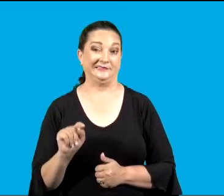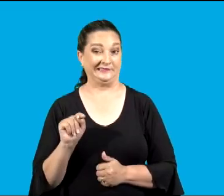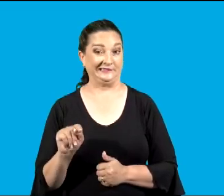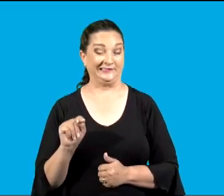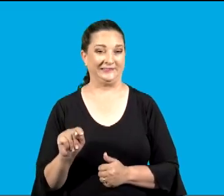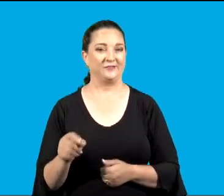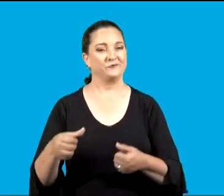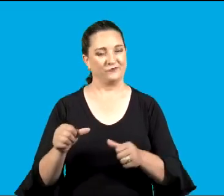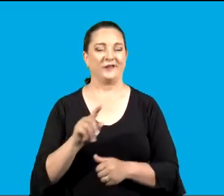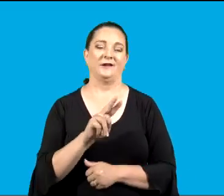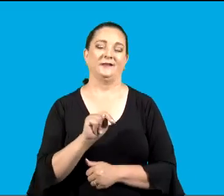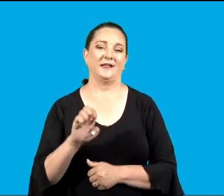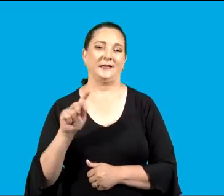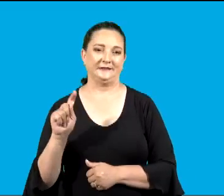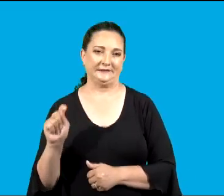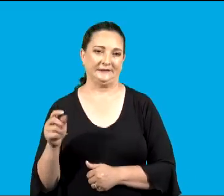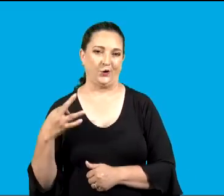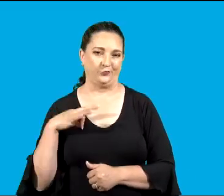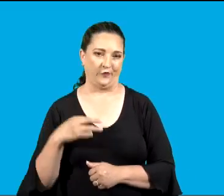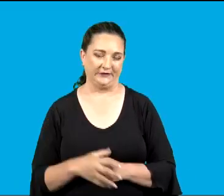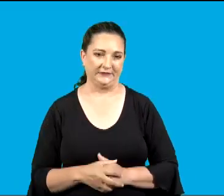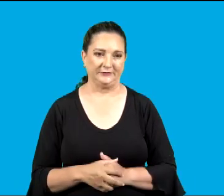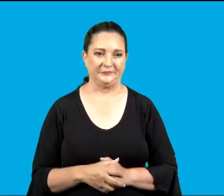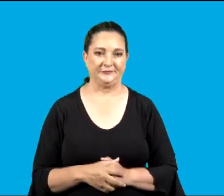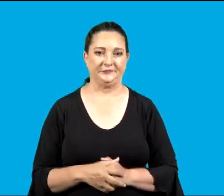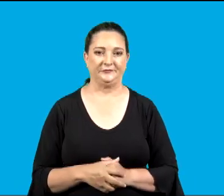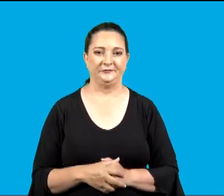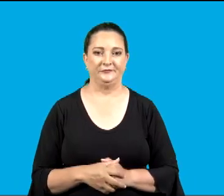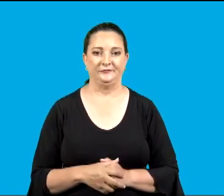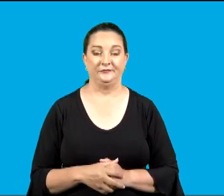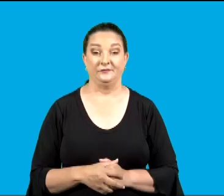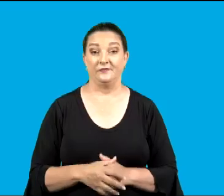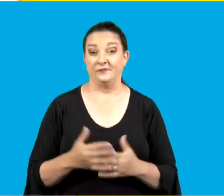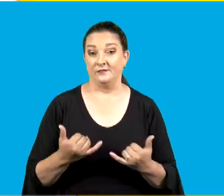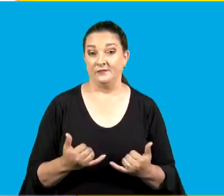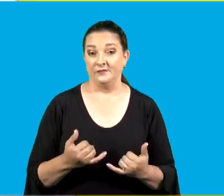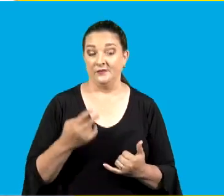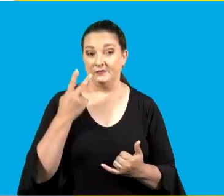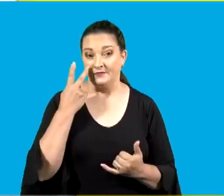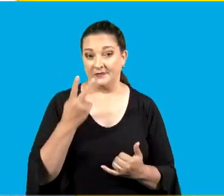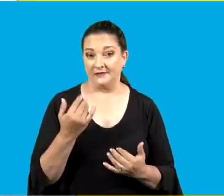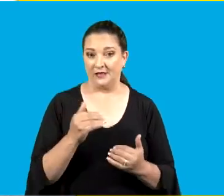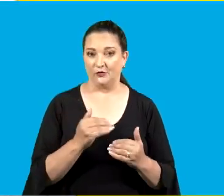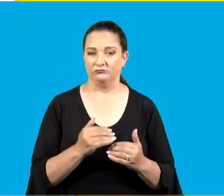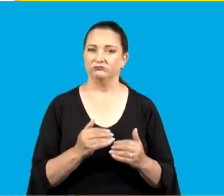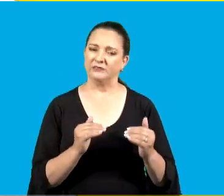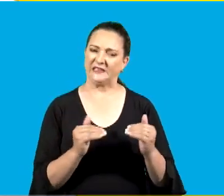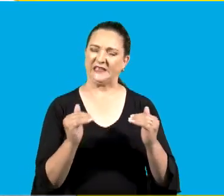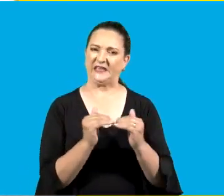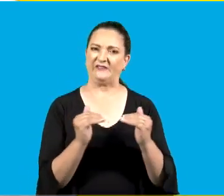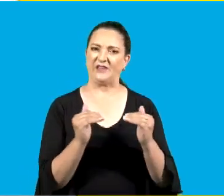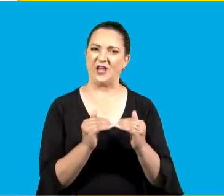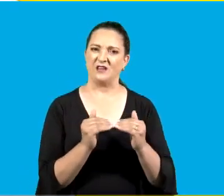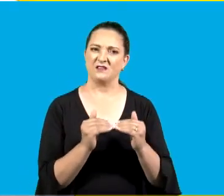197,750. That becomes your net profit over there. We'll now look at the break-even